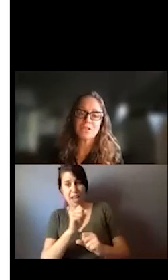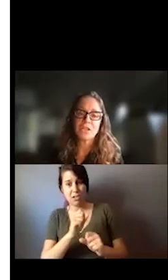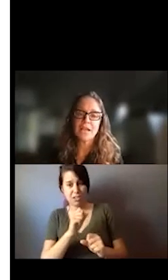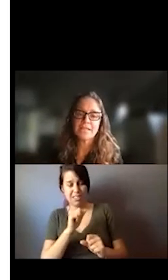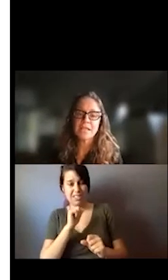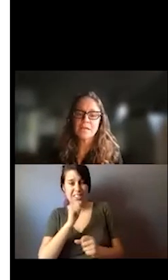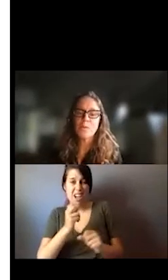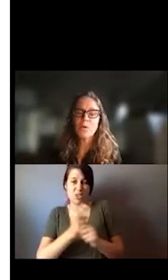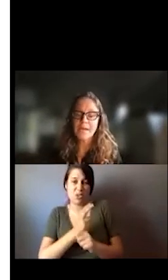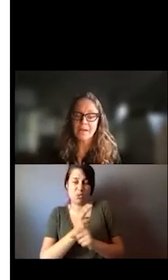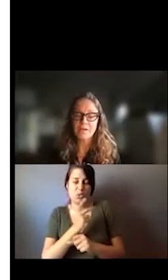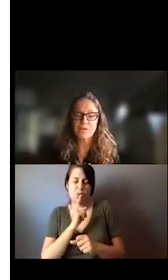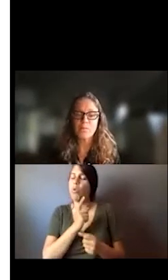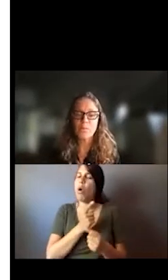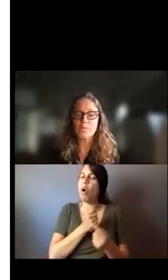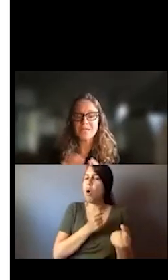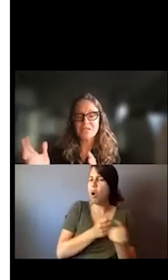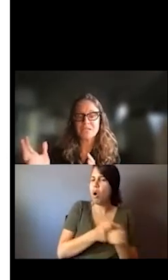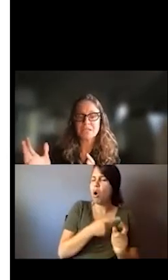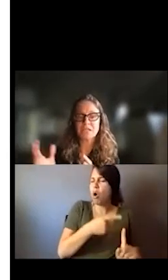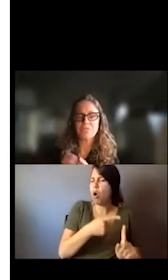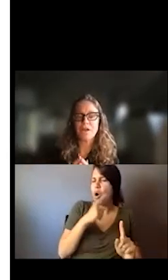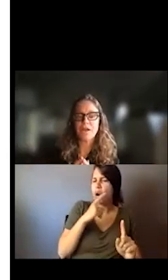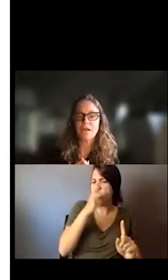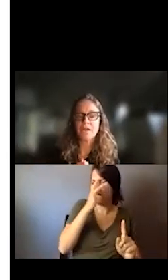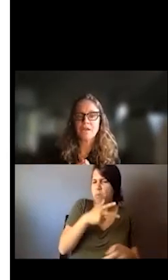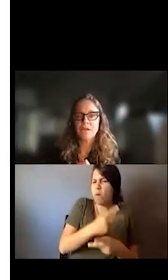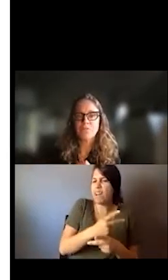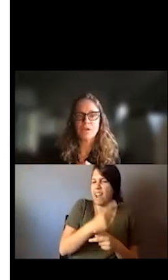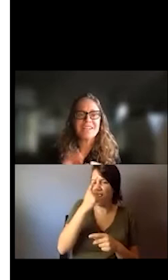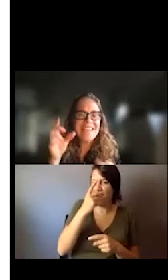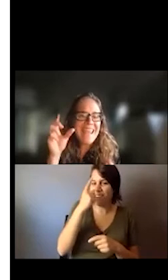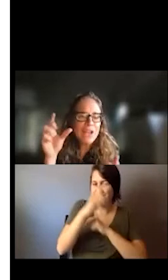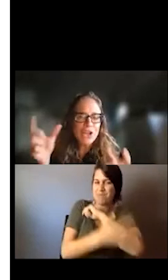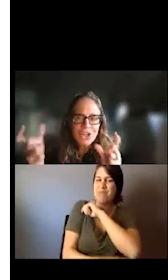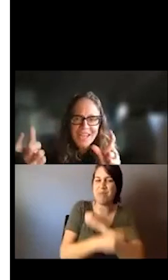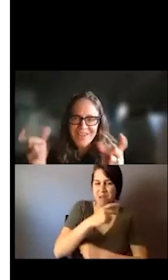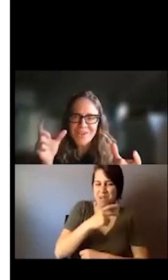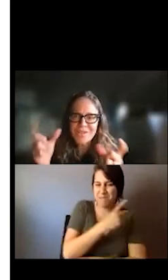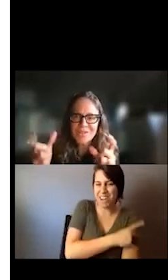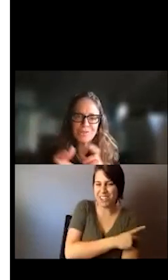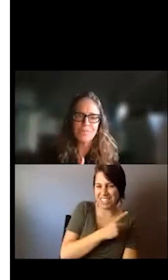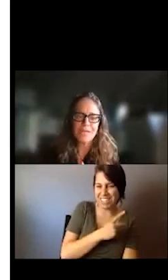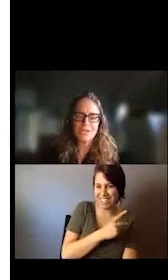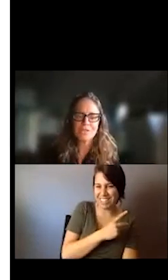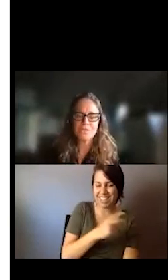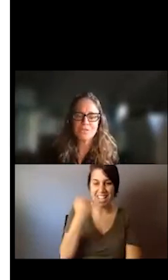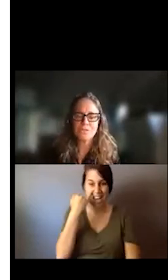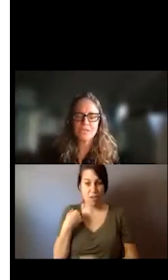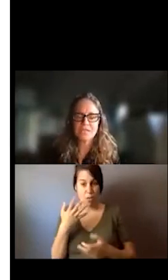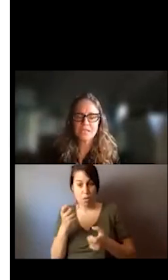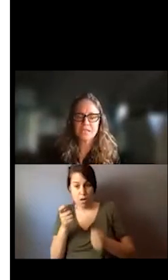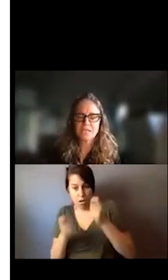being used to rationalize poor care for poor patients if we're going to tailor care to